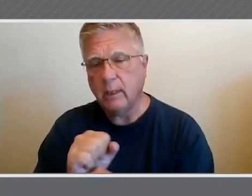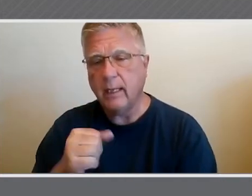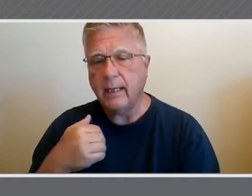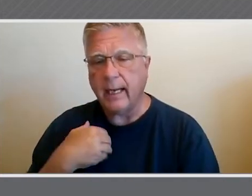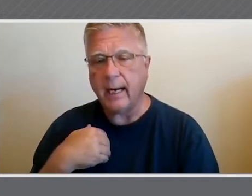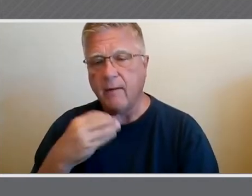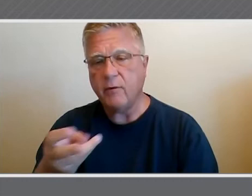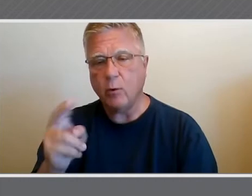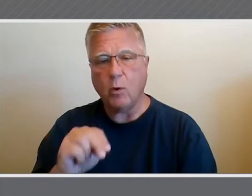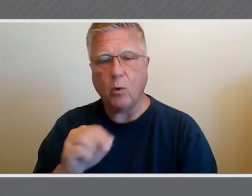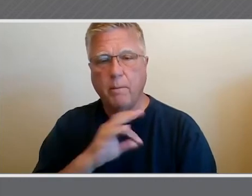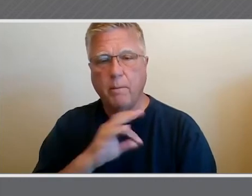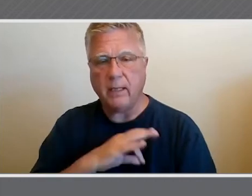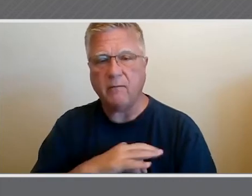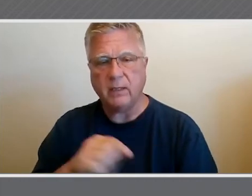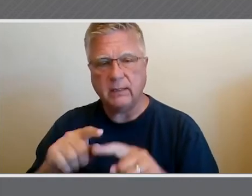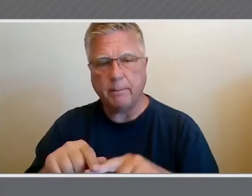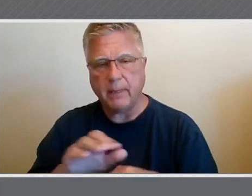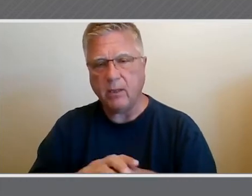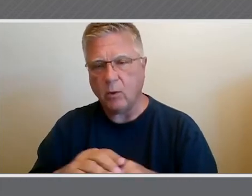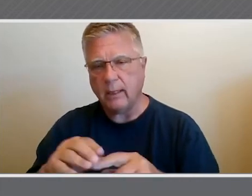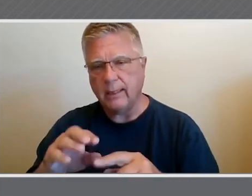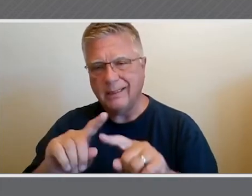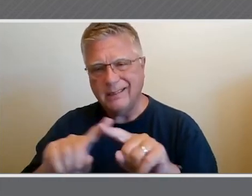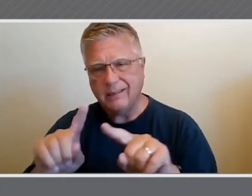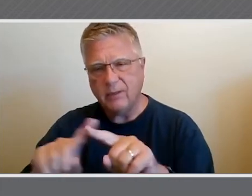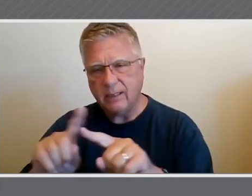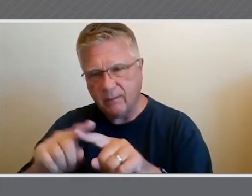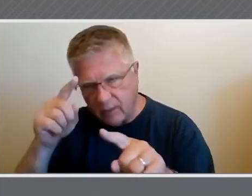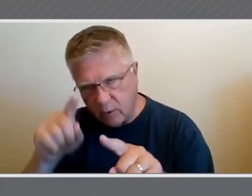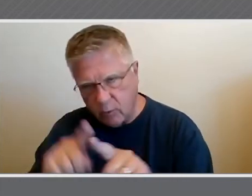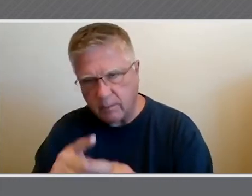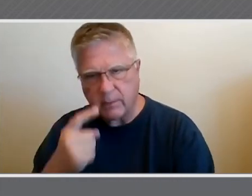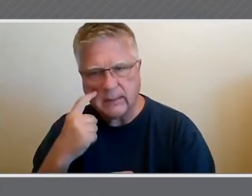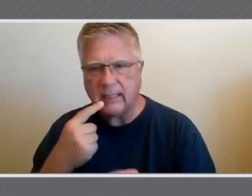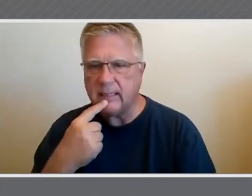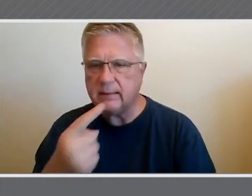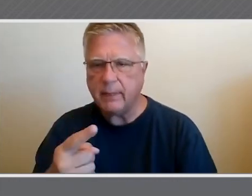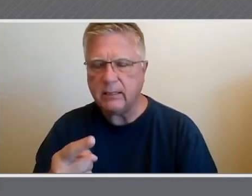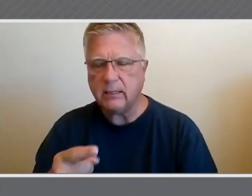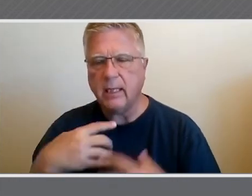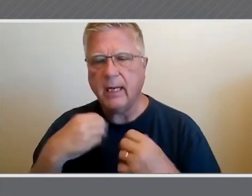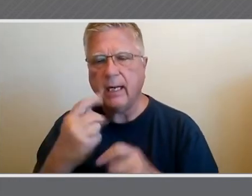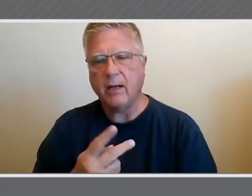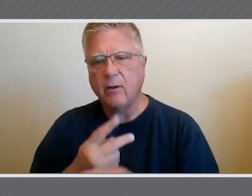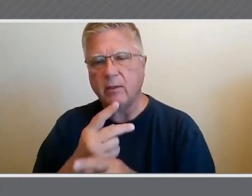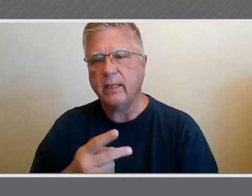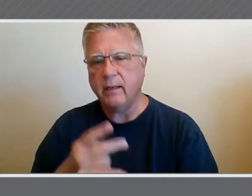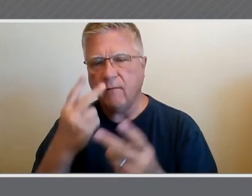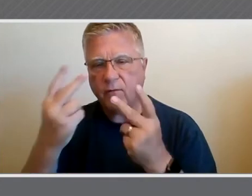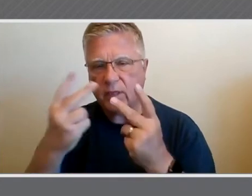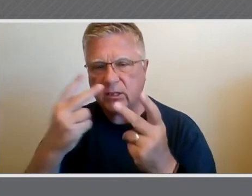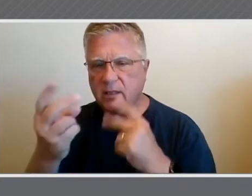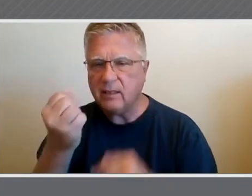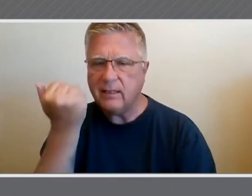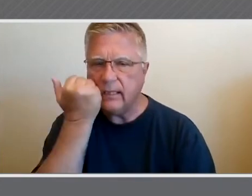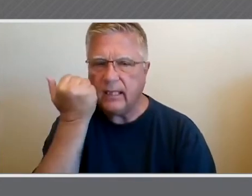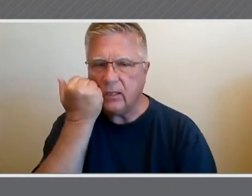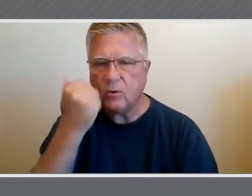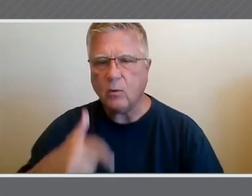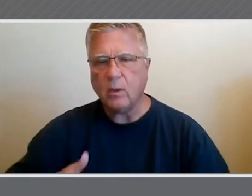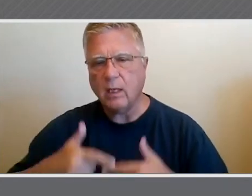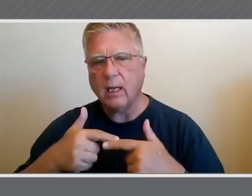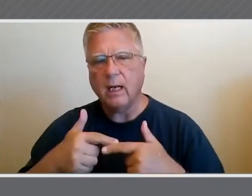union status and those respective agreements that I just mentioned. Healthcare, vision, dental, life, long